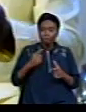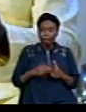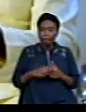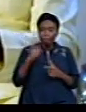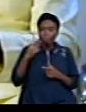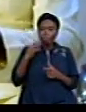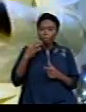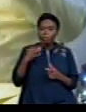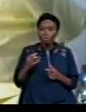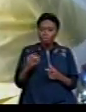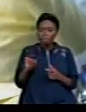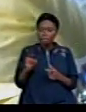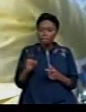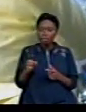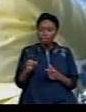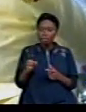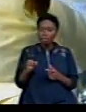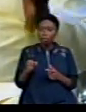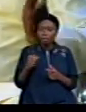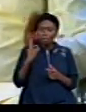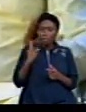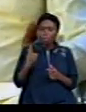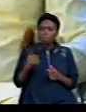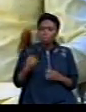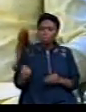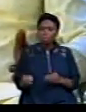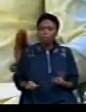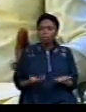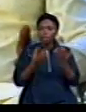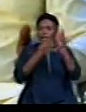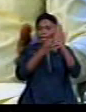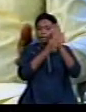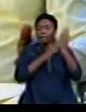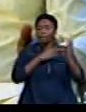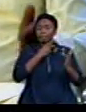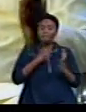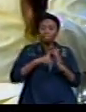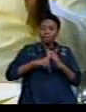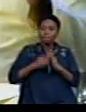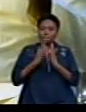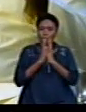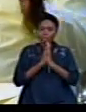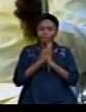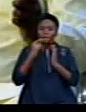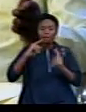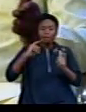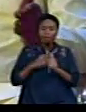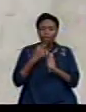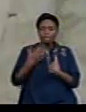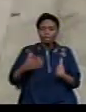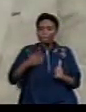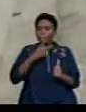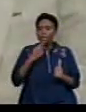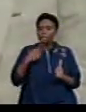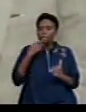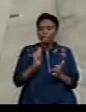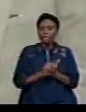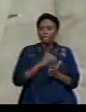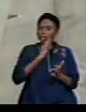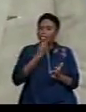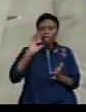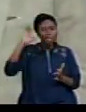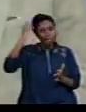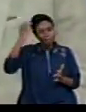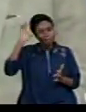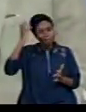of the pastors now lifted up his hand, and then pastor started praying. The first thing pastor said is, insanity,